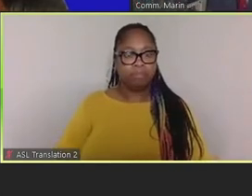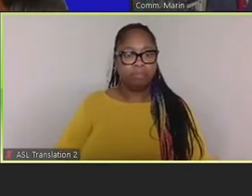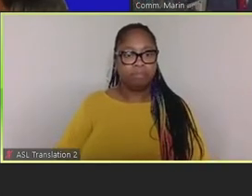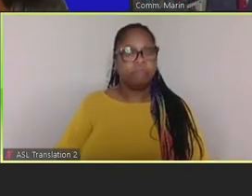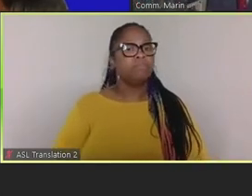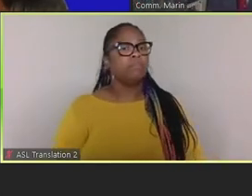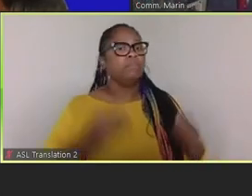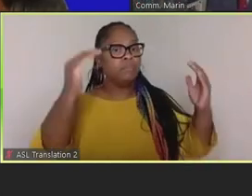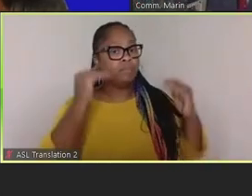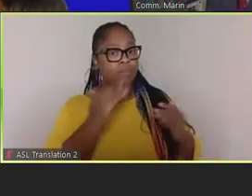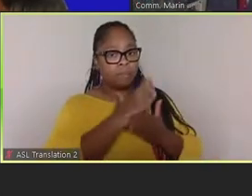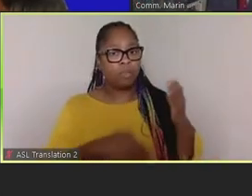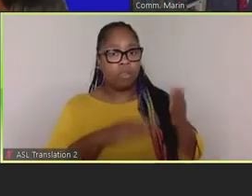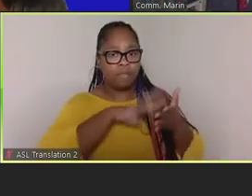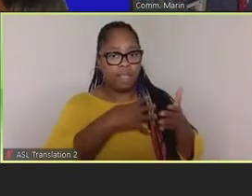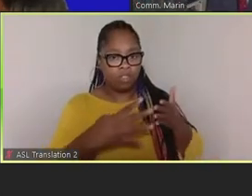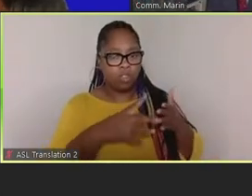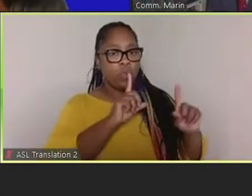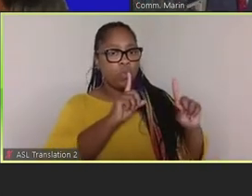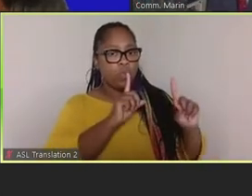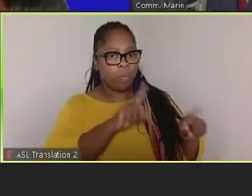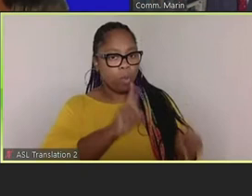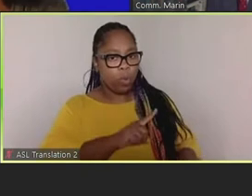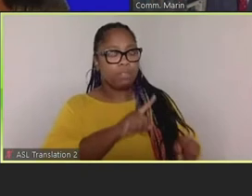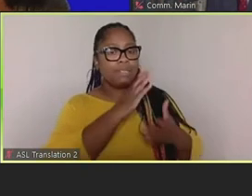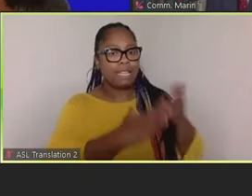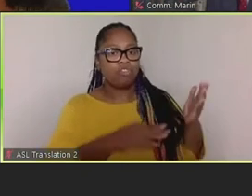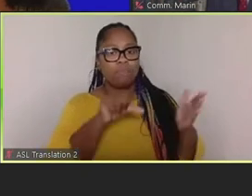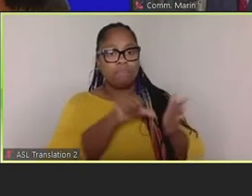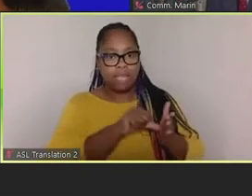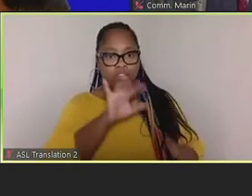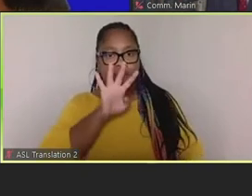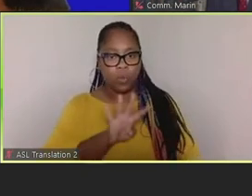The next part of the calendar is the report section on page 4.